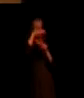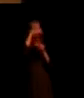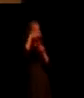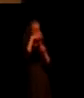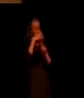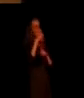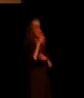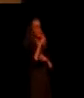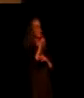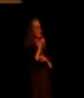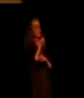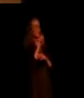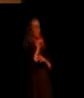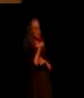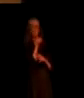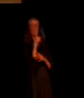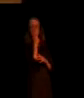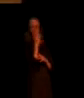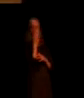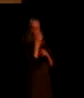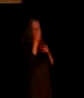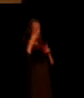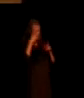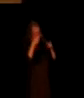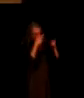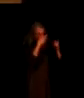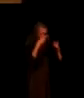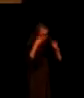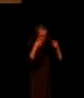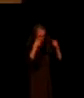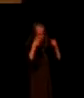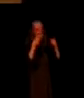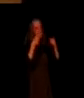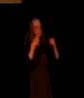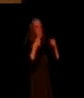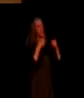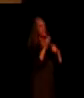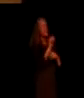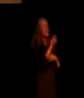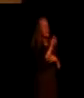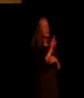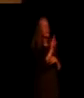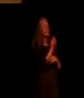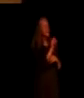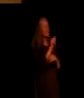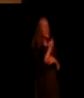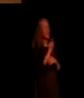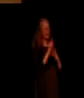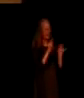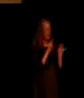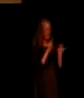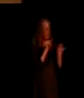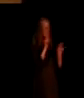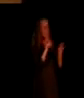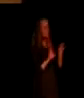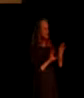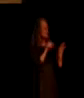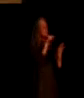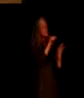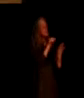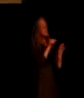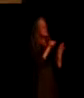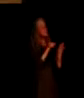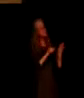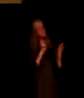data as an aerial picture. Like Landsat was basically, you just looked at a picture and you could see